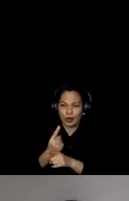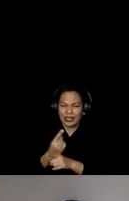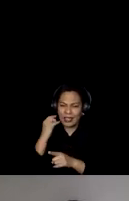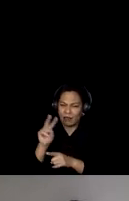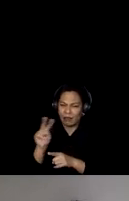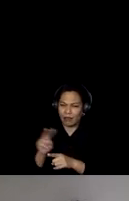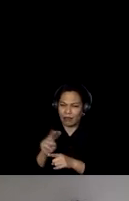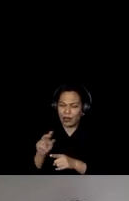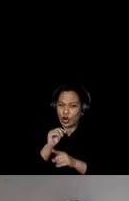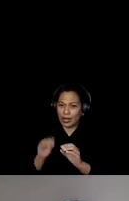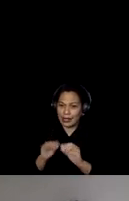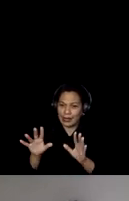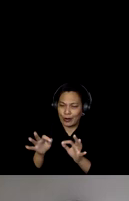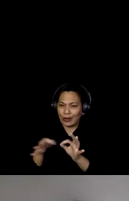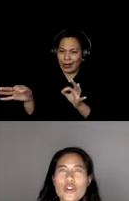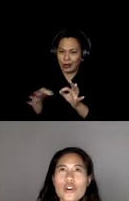weirdly,